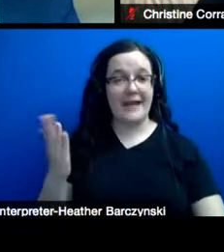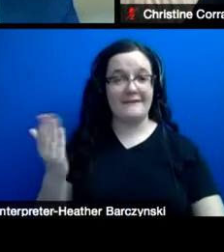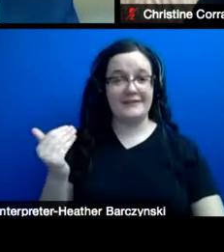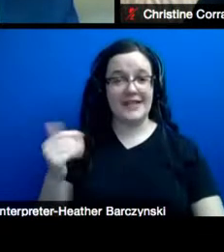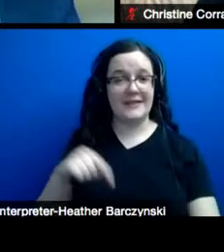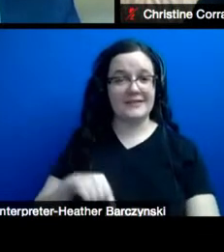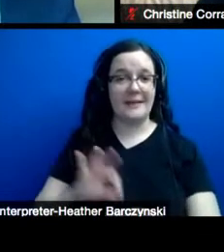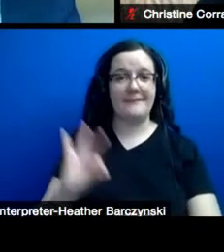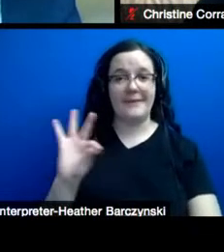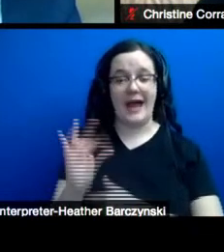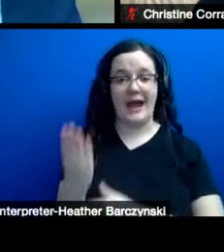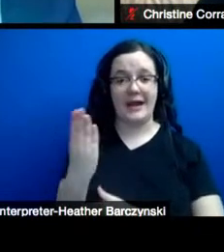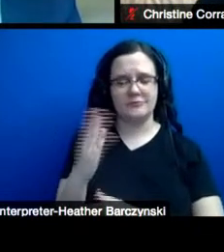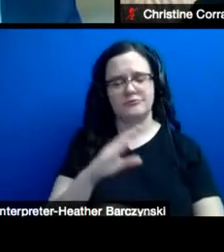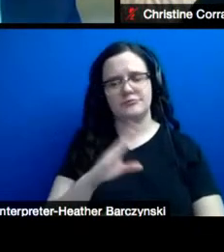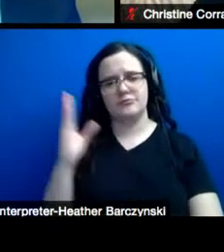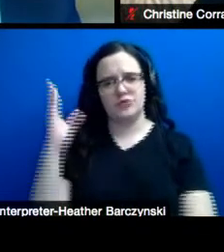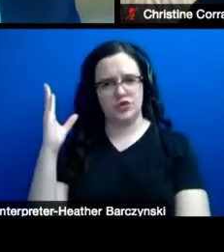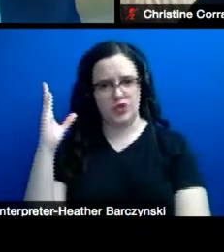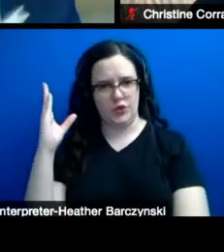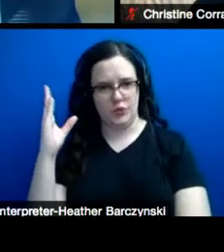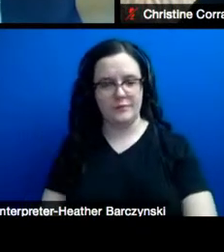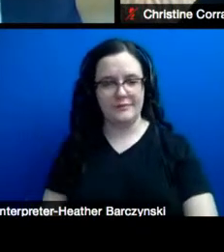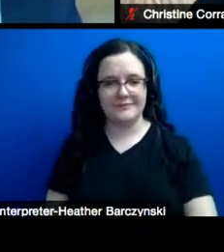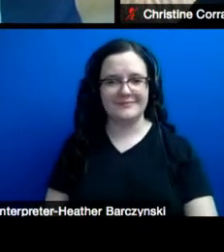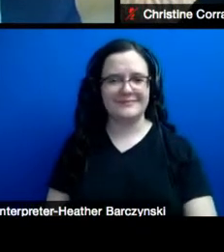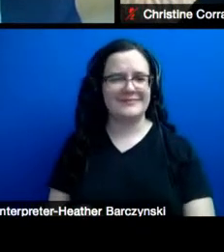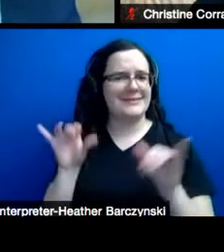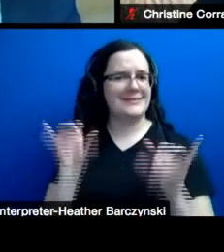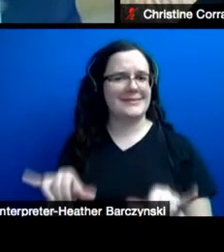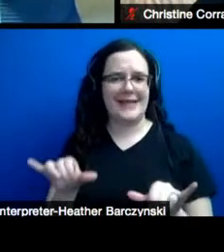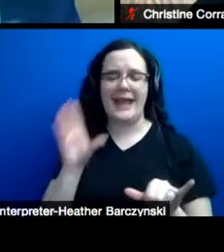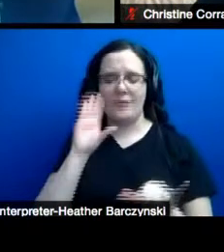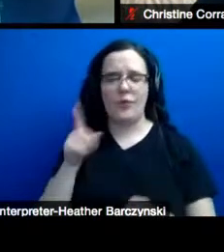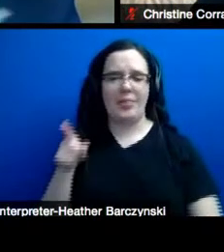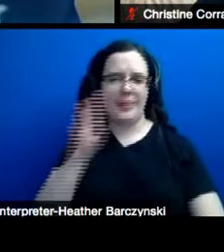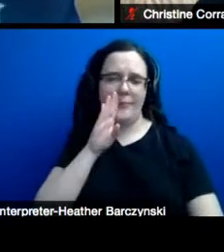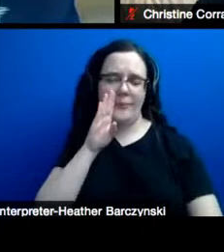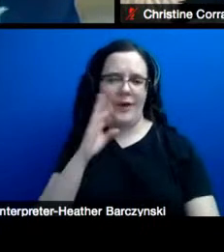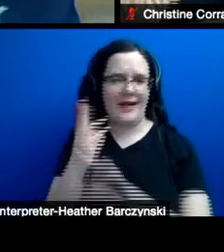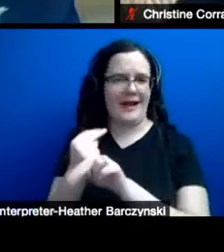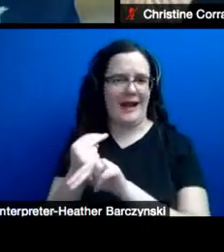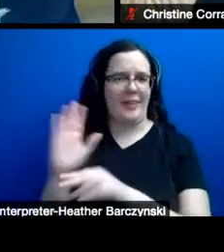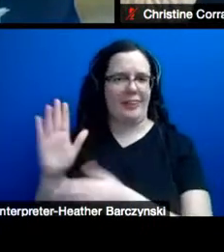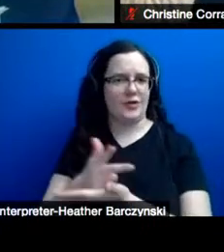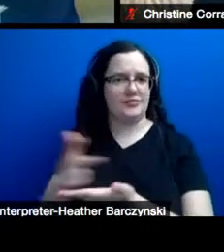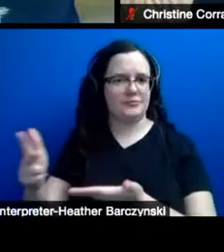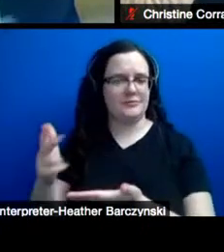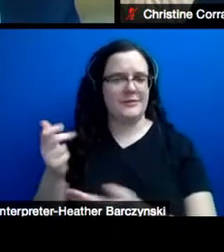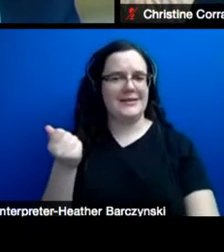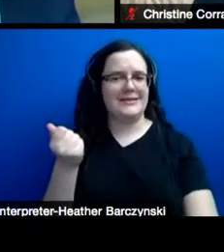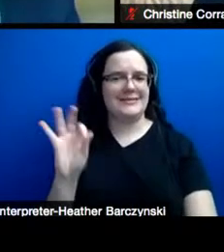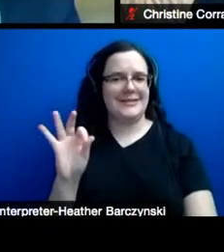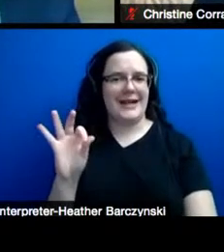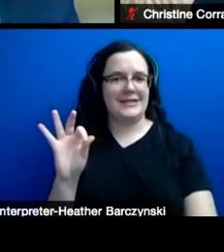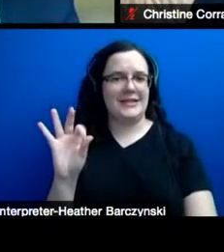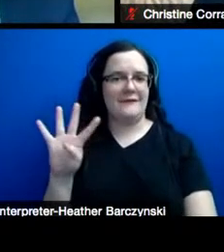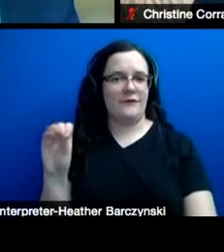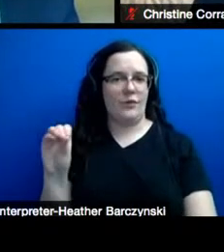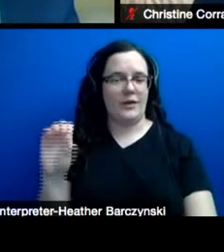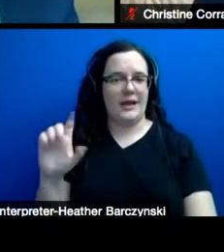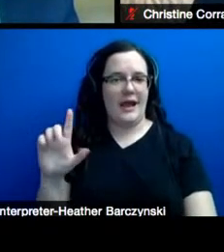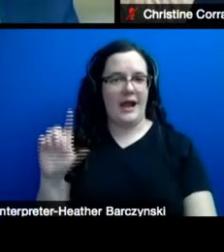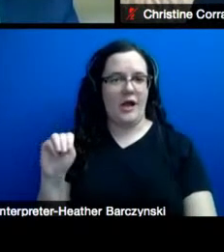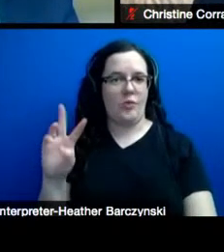9 a.m. to 12 noon. And as always, it will be in the Brighton Highway Department parking lot, 1940 Elmwood Avenue.